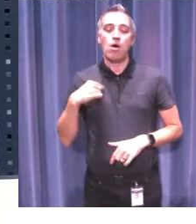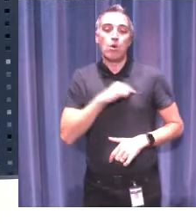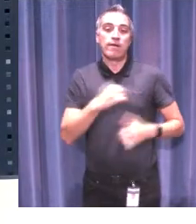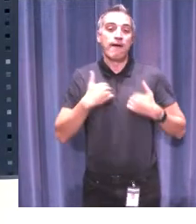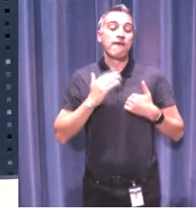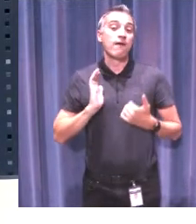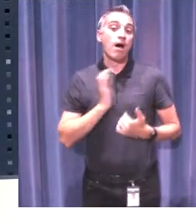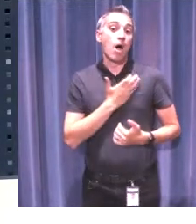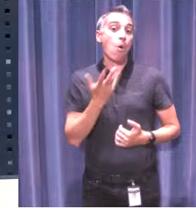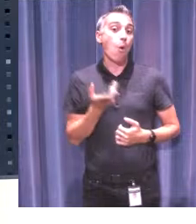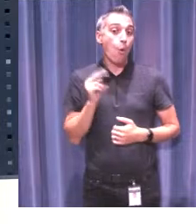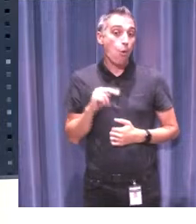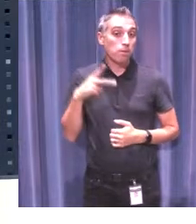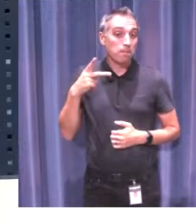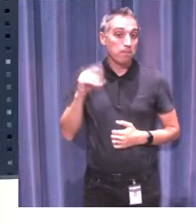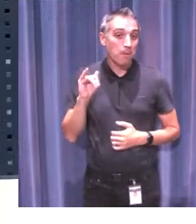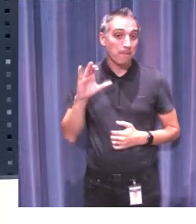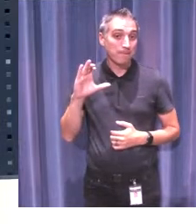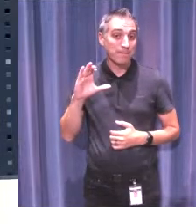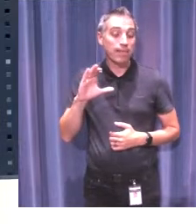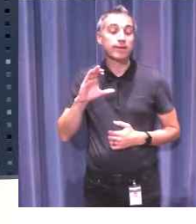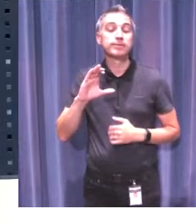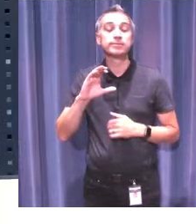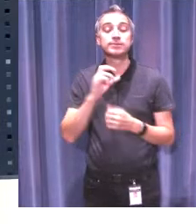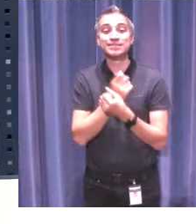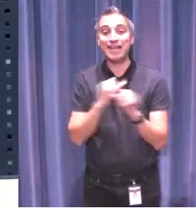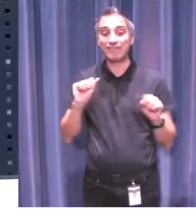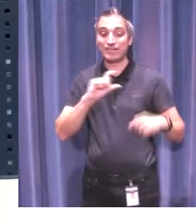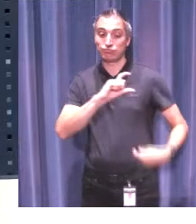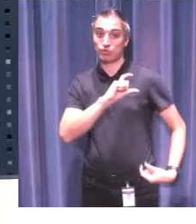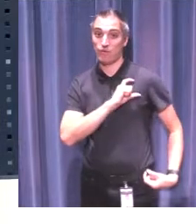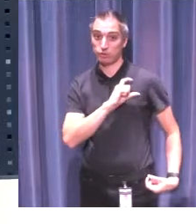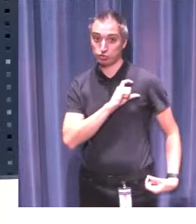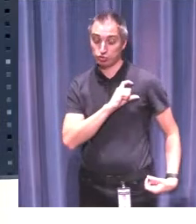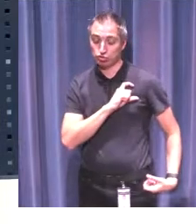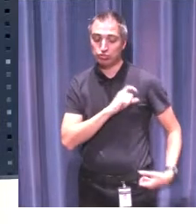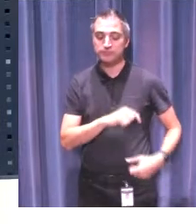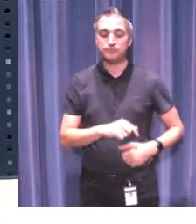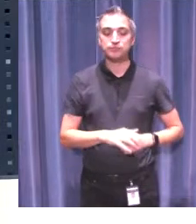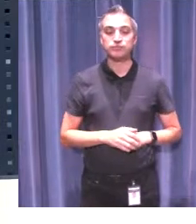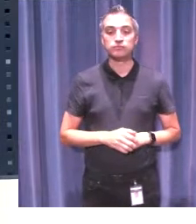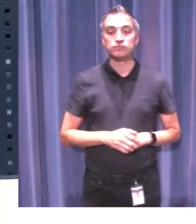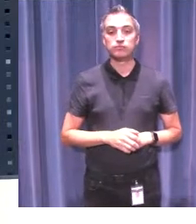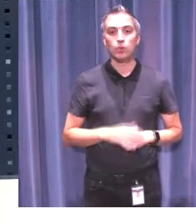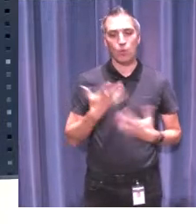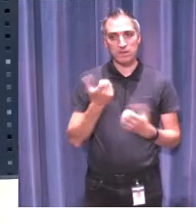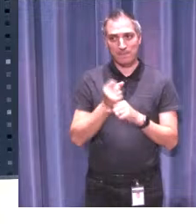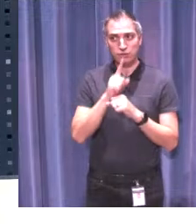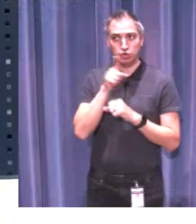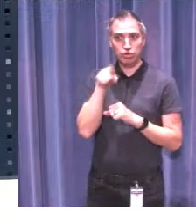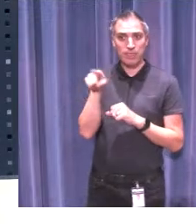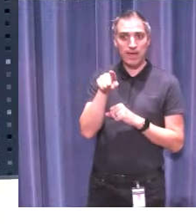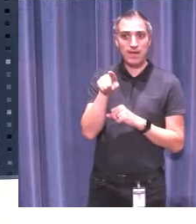officers. We certainly want to make sure they have what they need. Our campus has told us that